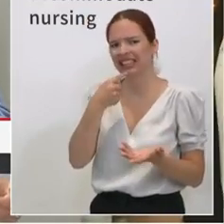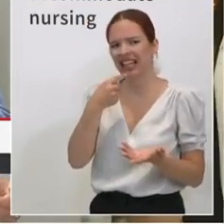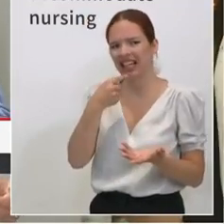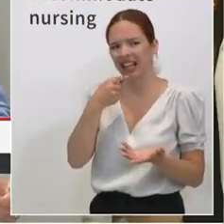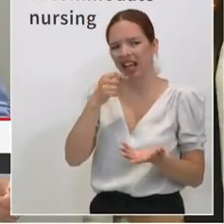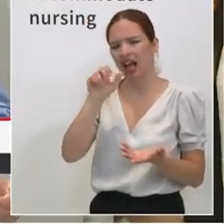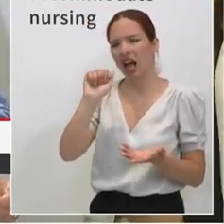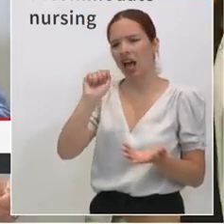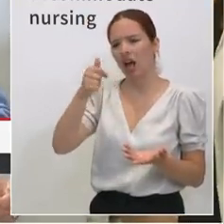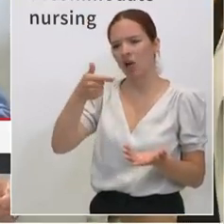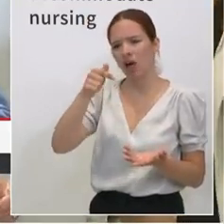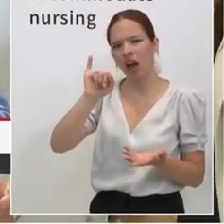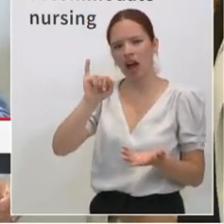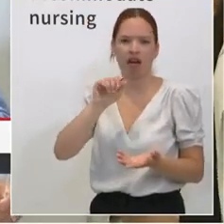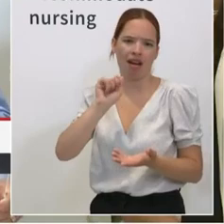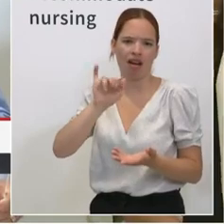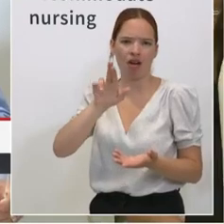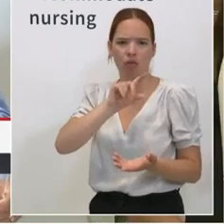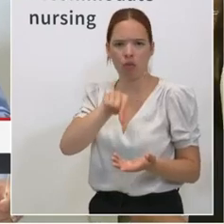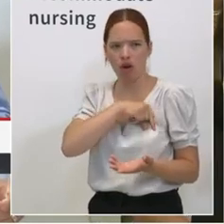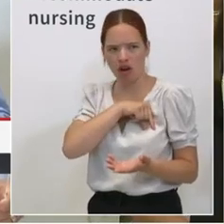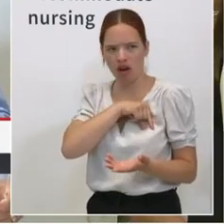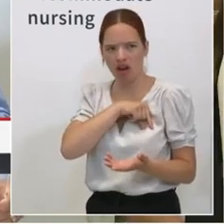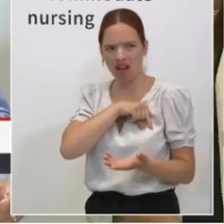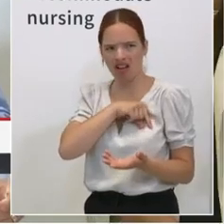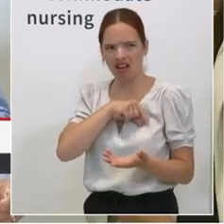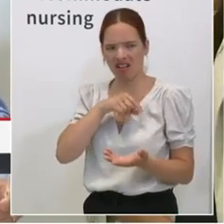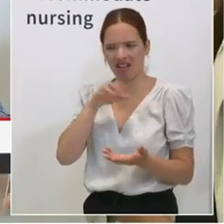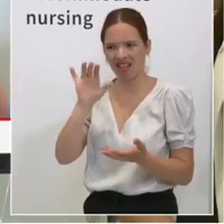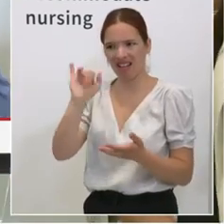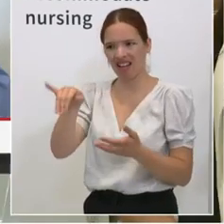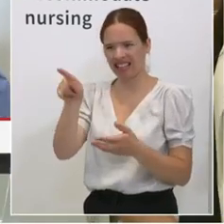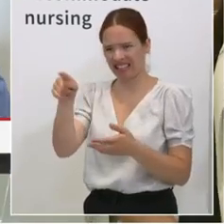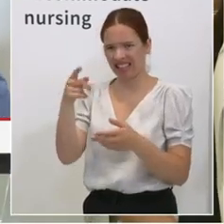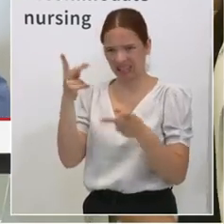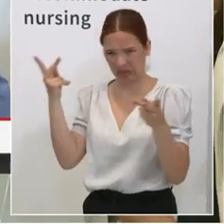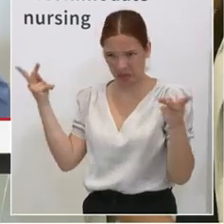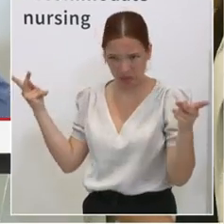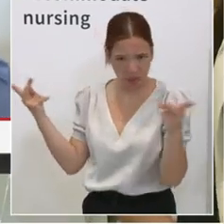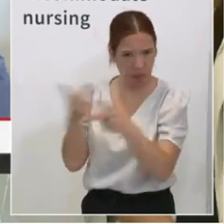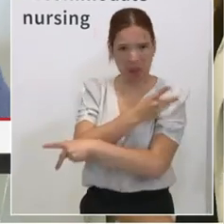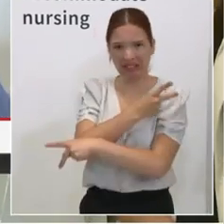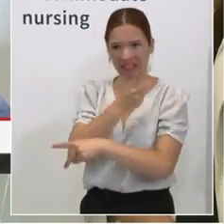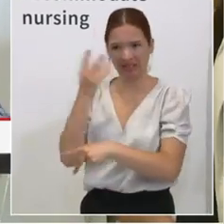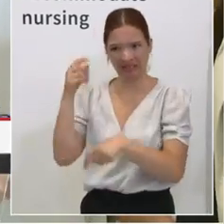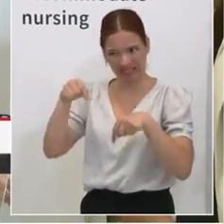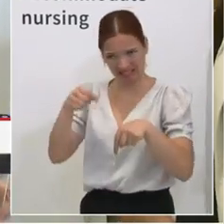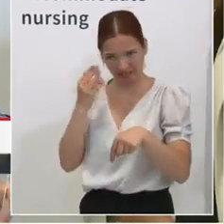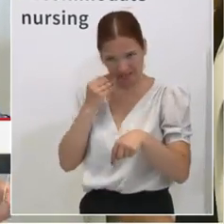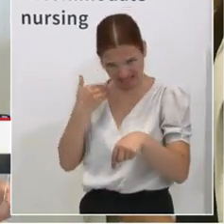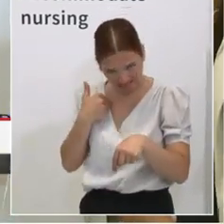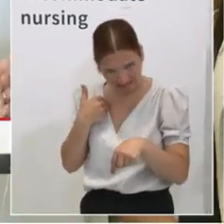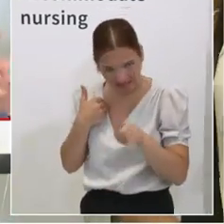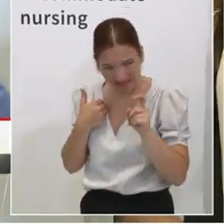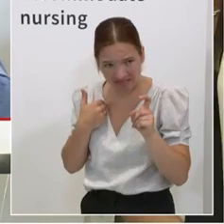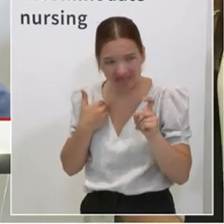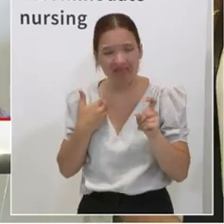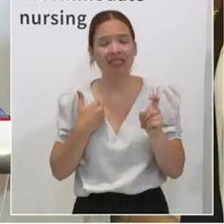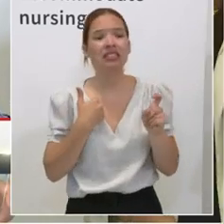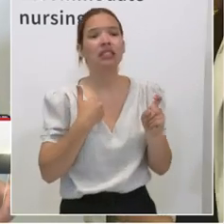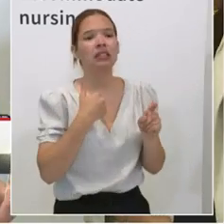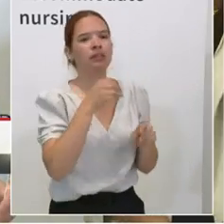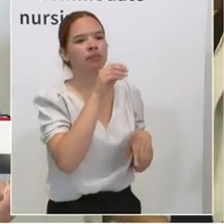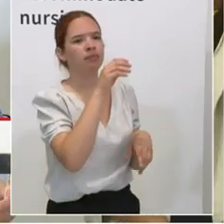actual number? Yeah, maroon is 300. It's the particulates in the air, 300 or